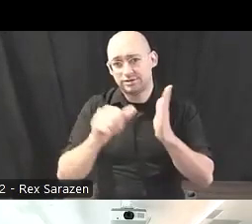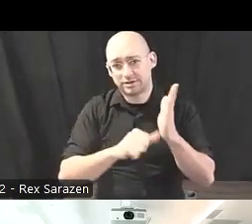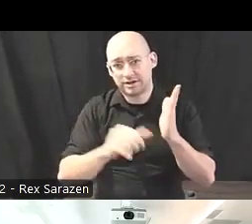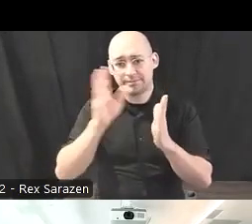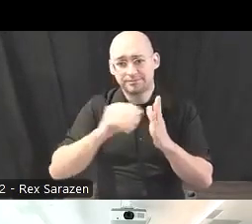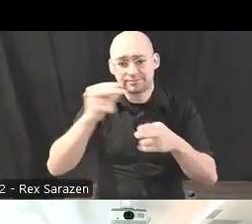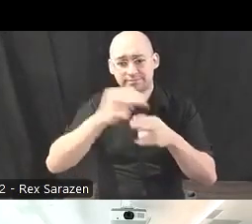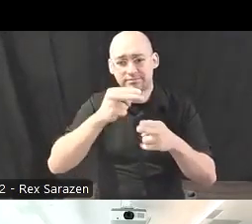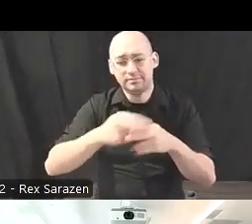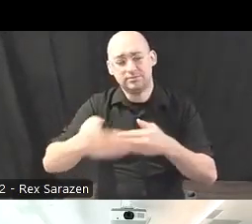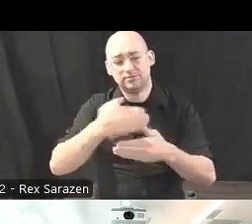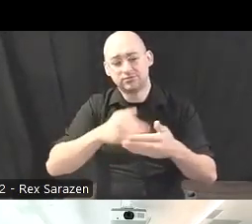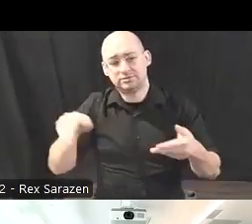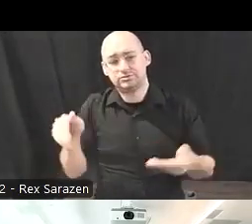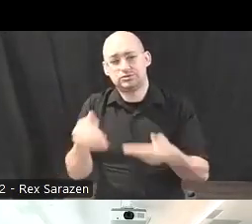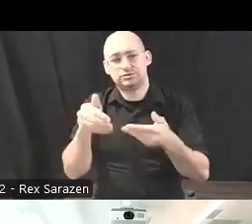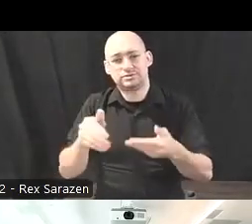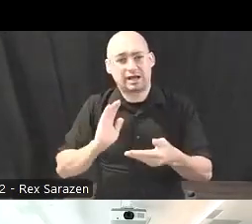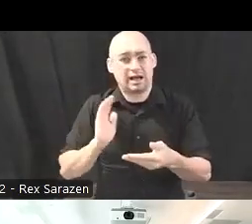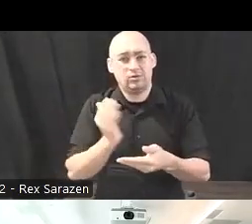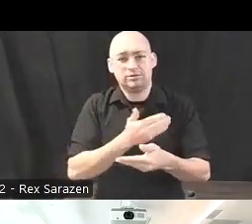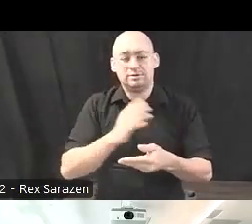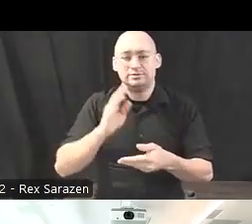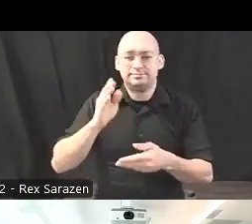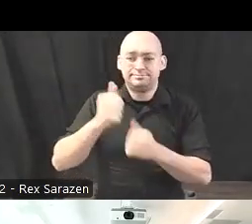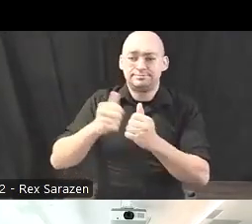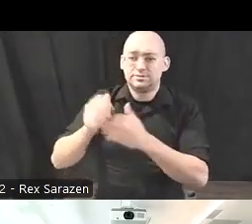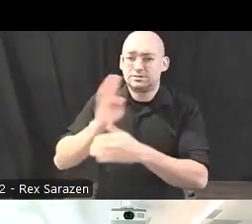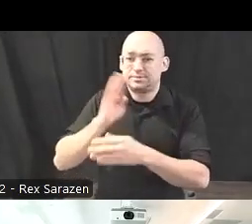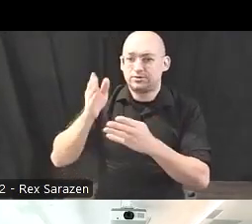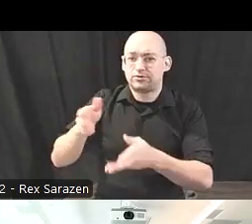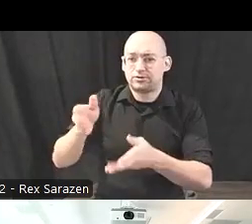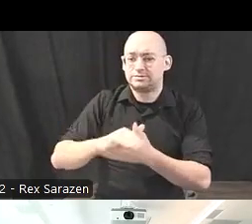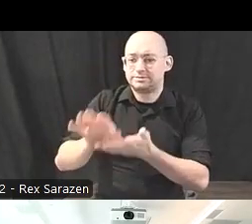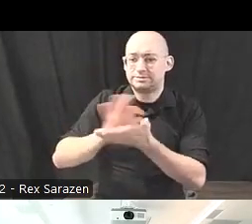introduce our featured presenter, our secretary?